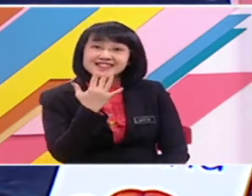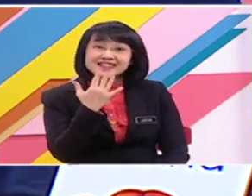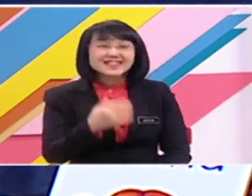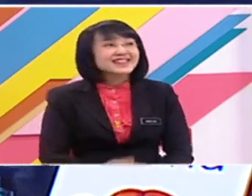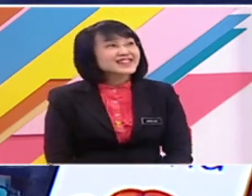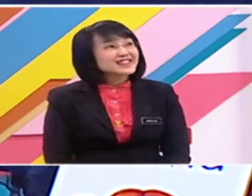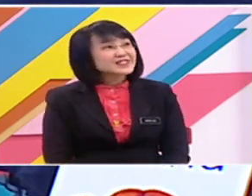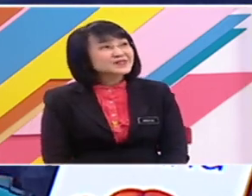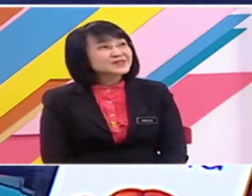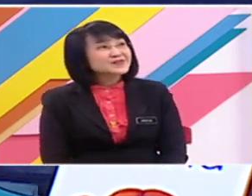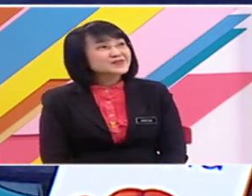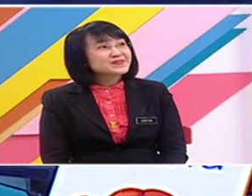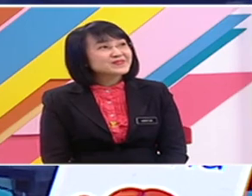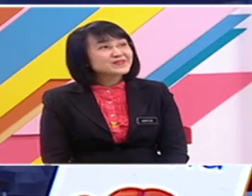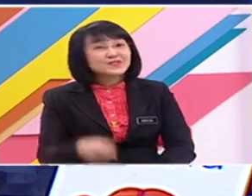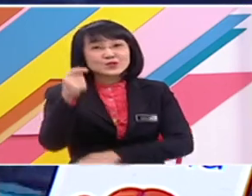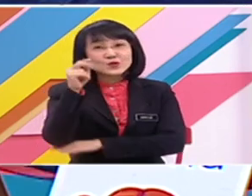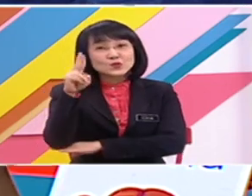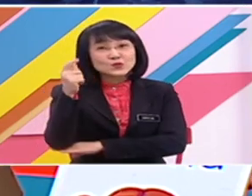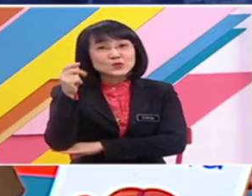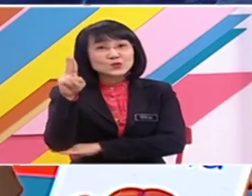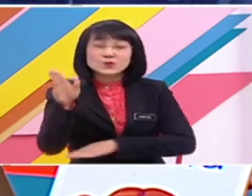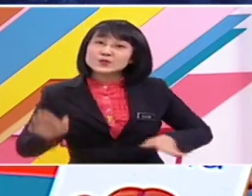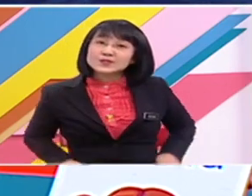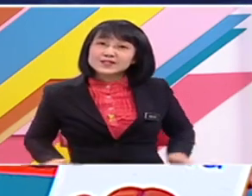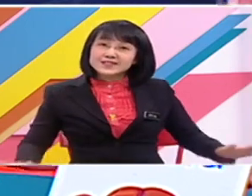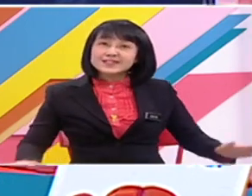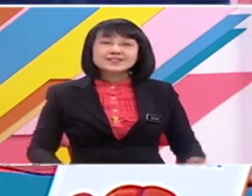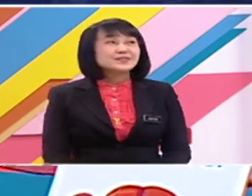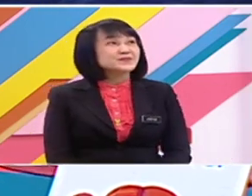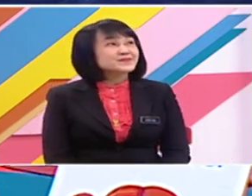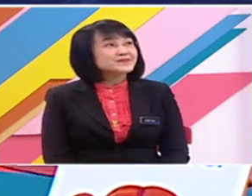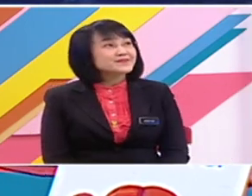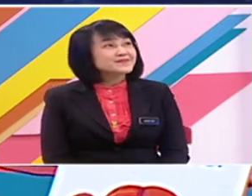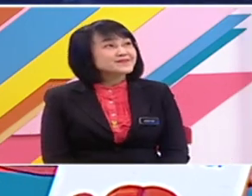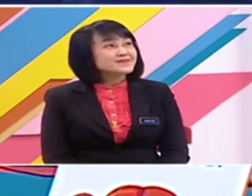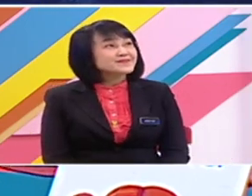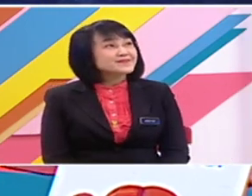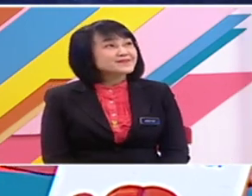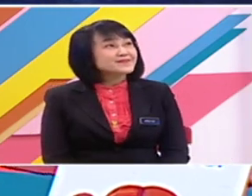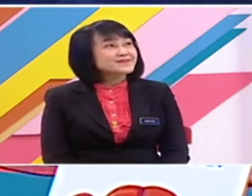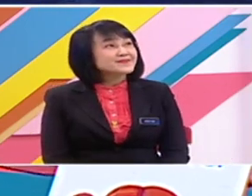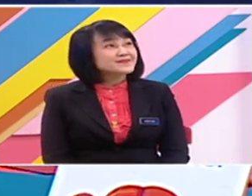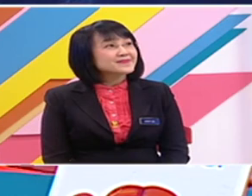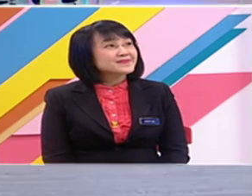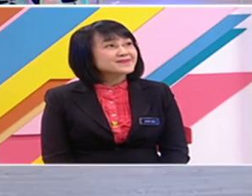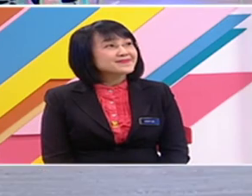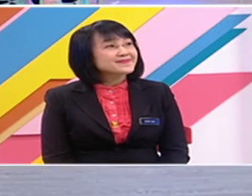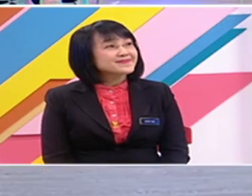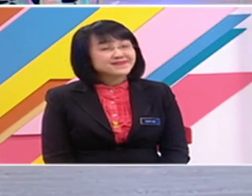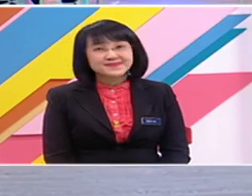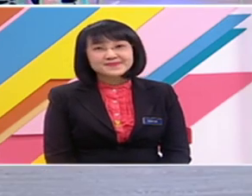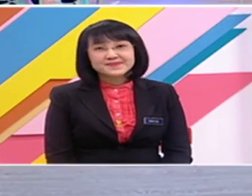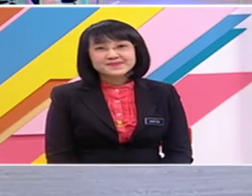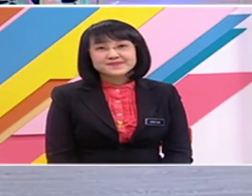many colors. The tutu skirt, so tutu. Nice, right? Yes, it's very nice. This is a tutu as well? Yeah. I don't know, I don't think so.